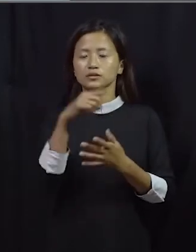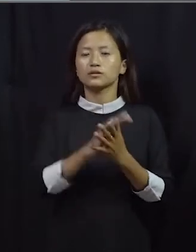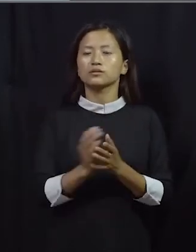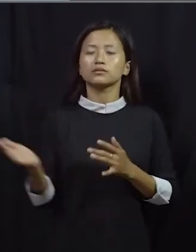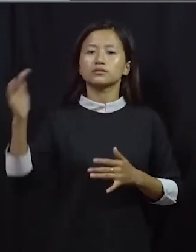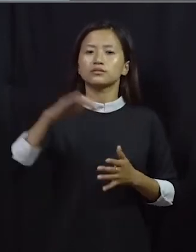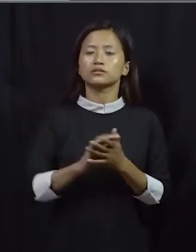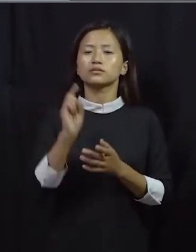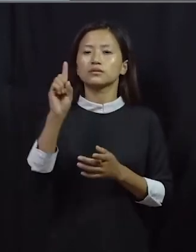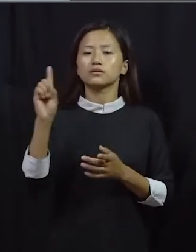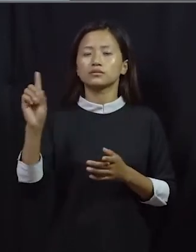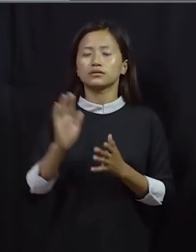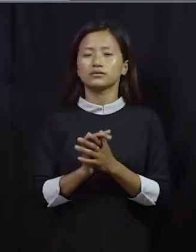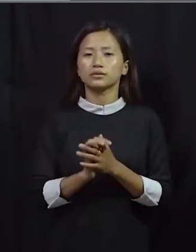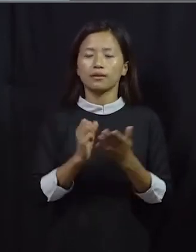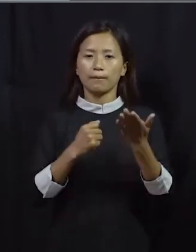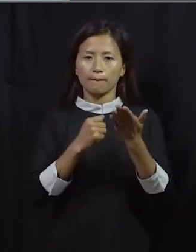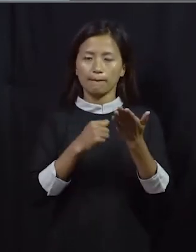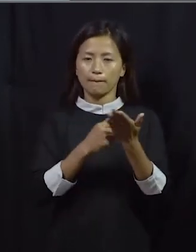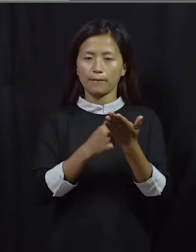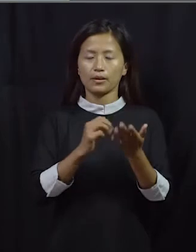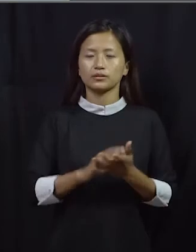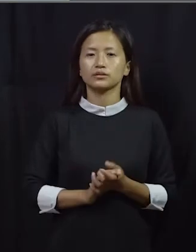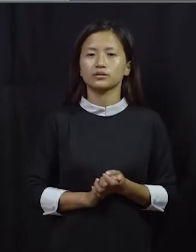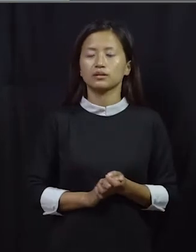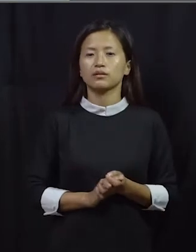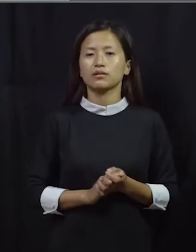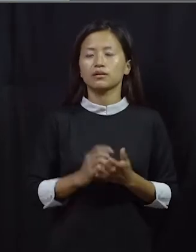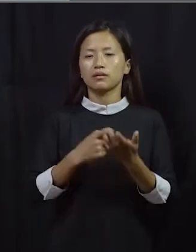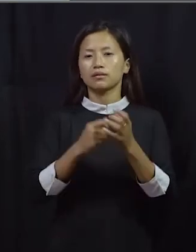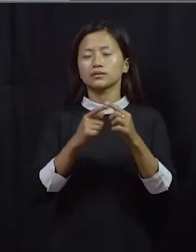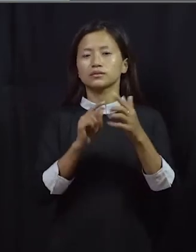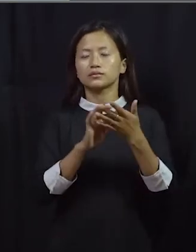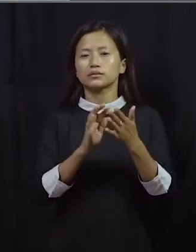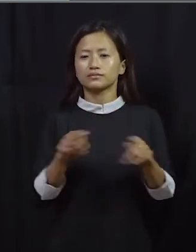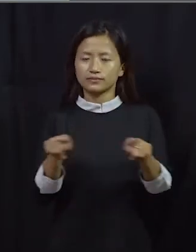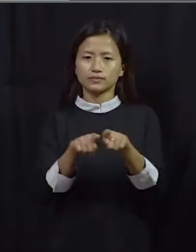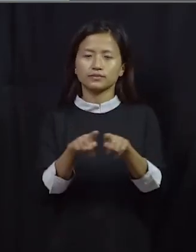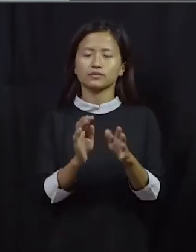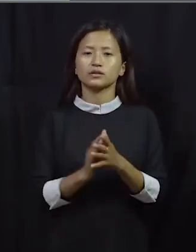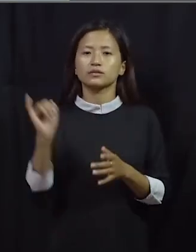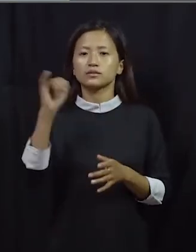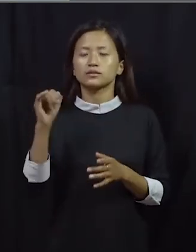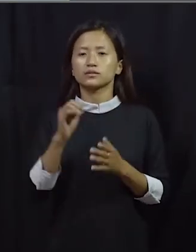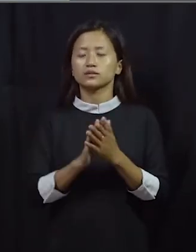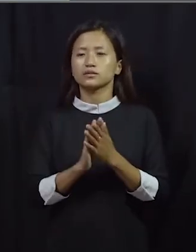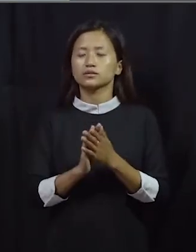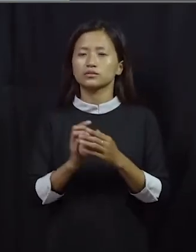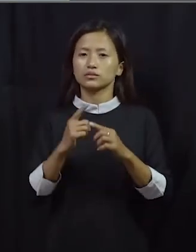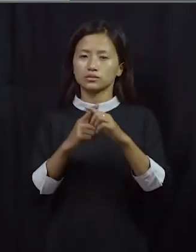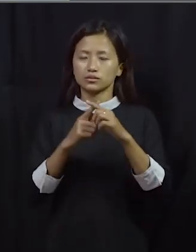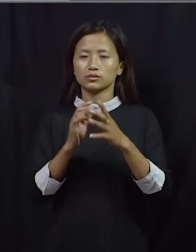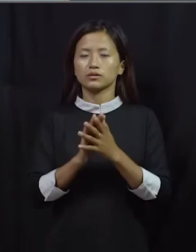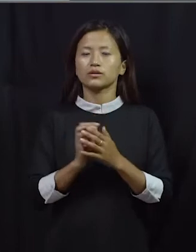it comes to 11 months. So it is, the rate is same. So 60,000 into 6 by